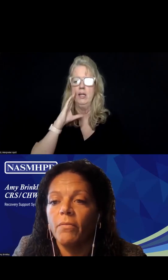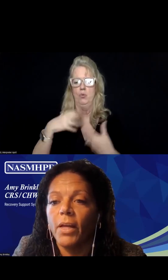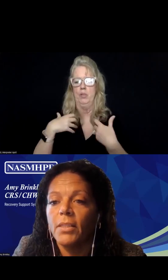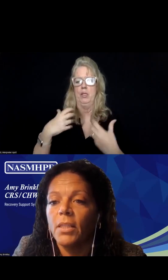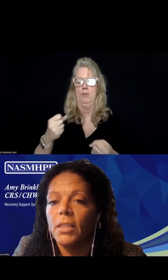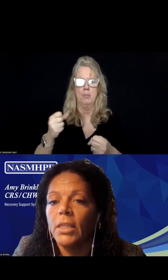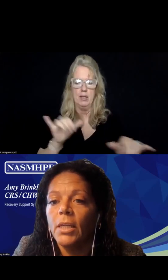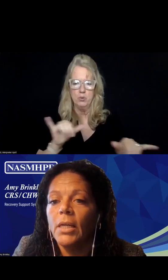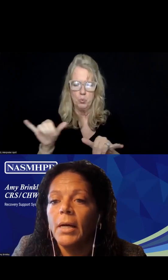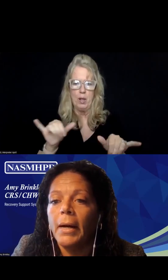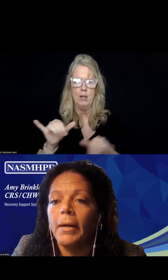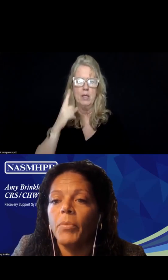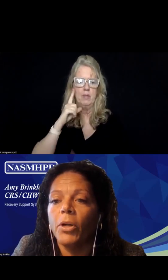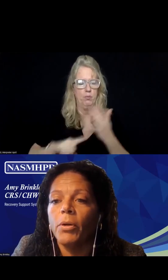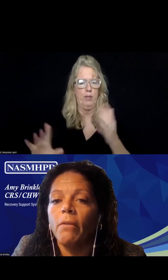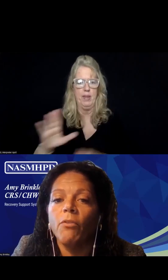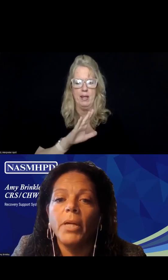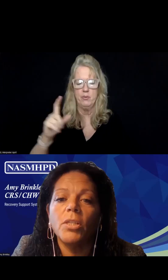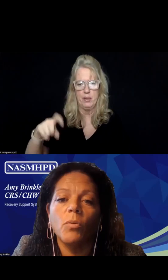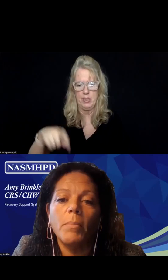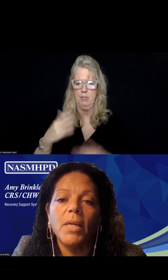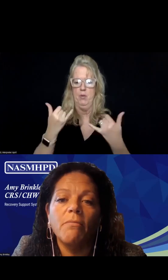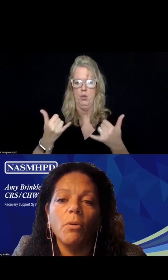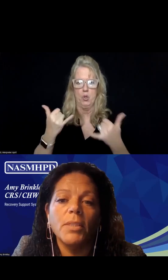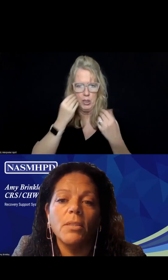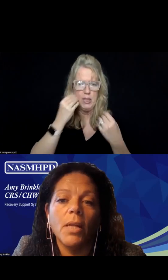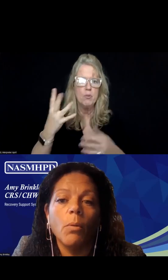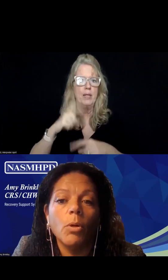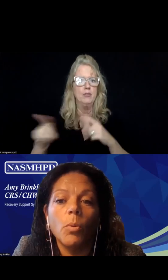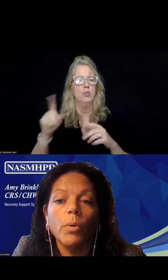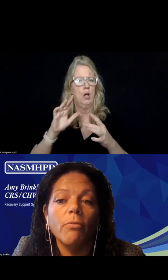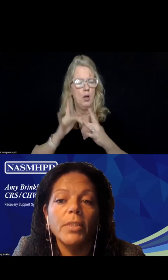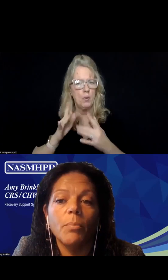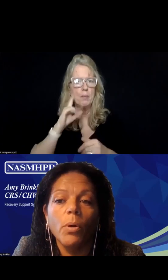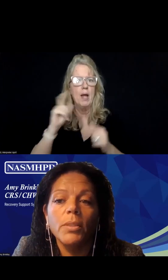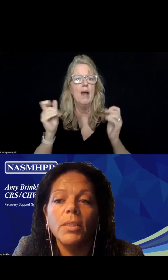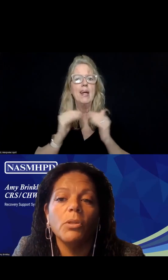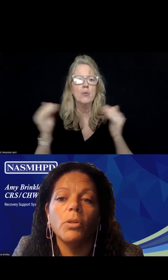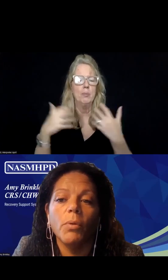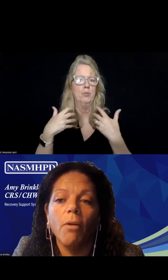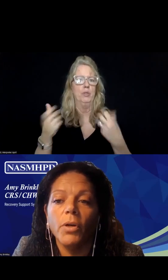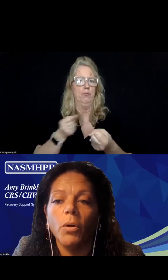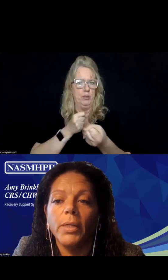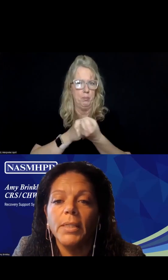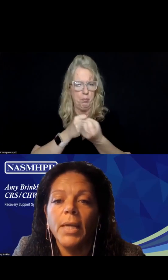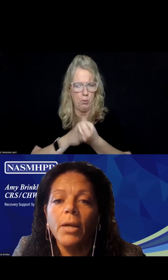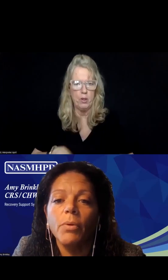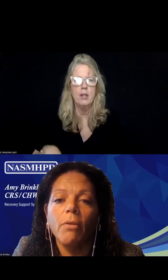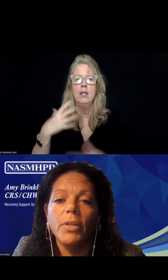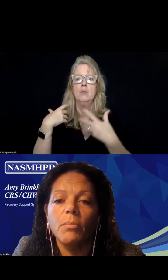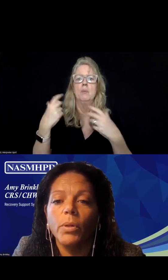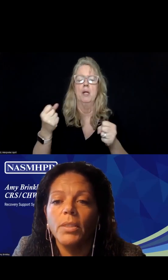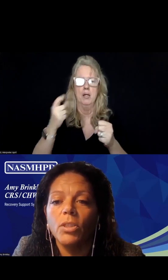as well if that's the need. The current information on the website focuses on equitable recovery supports, including